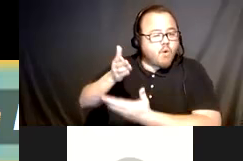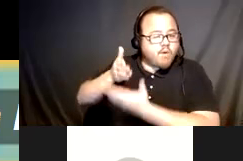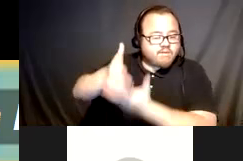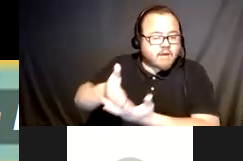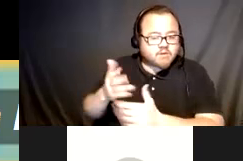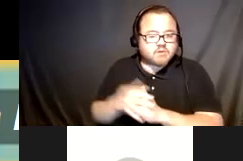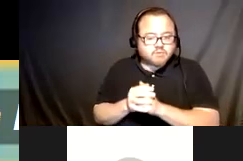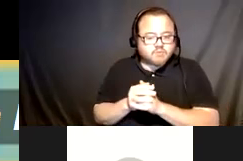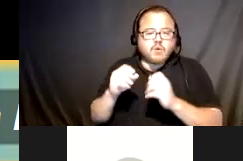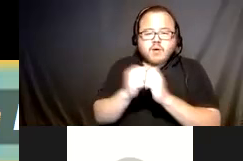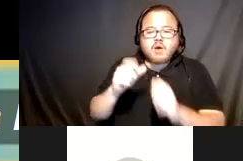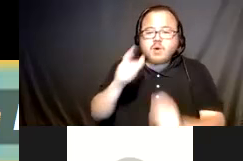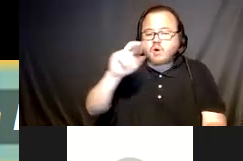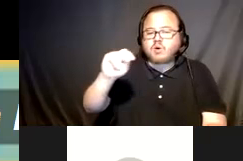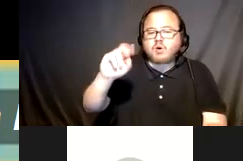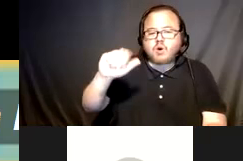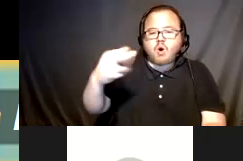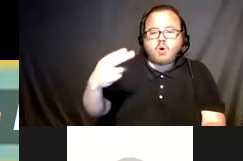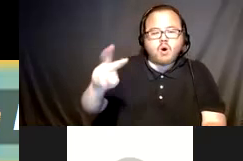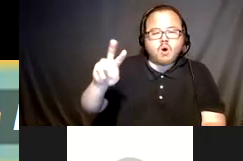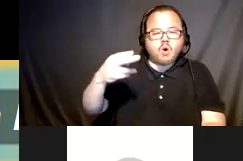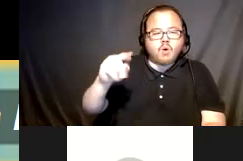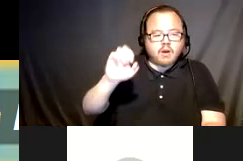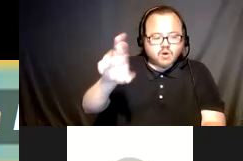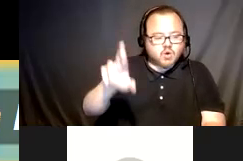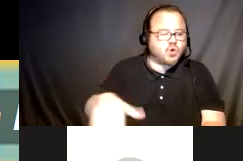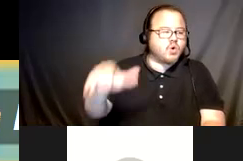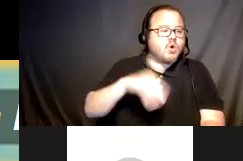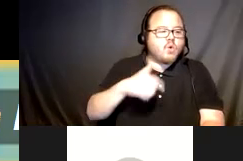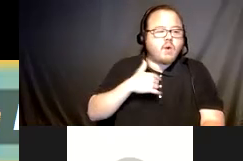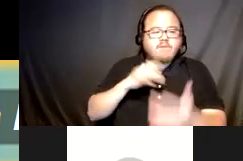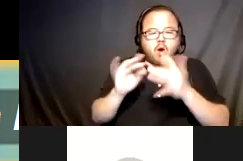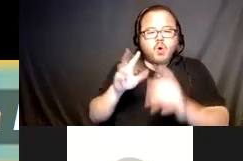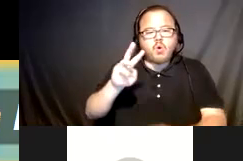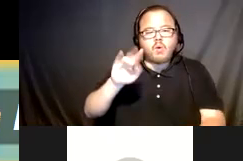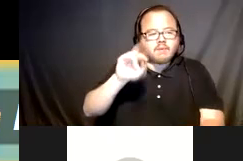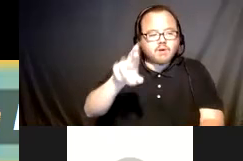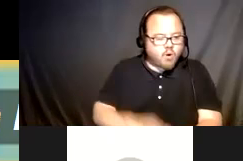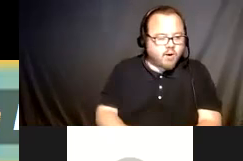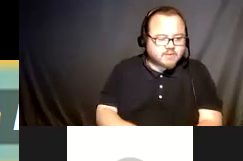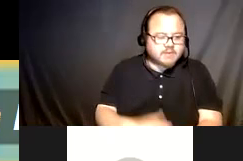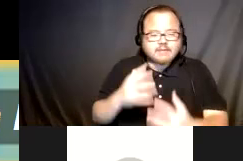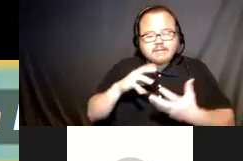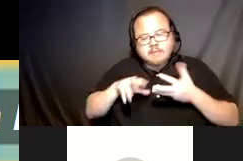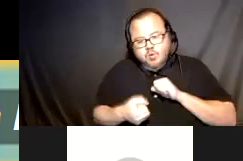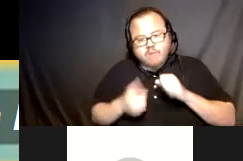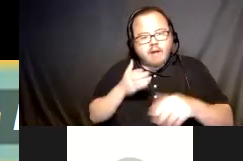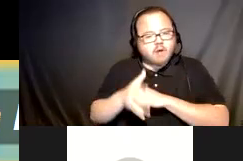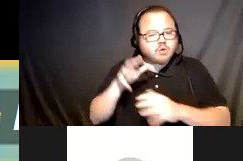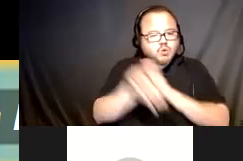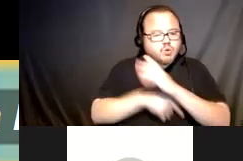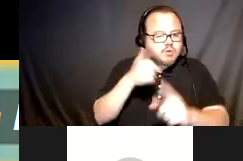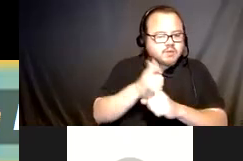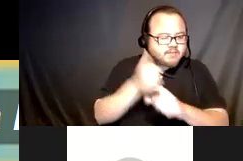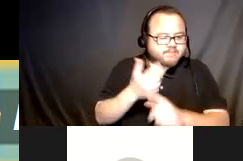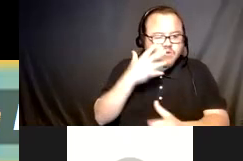Noah Whitaker. We also hosted a webinar called Grief After Suicide for suicide loss survivors